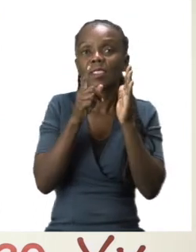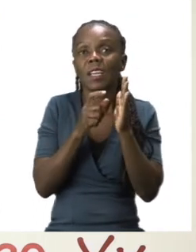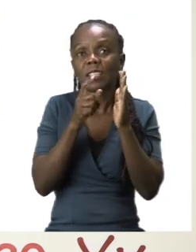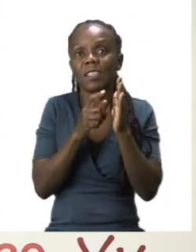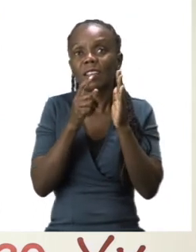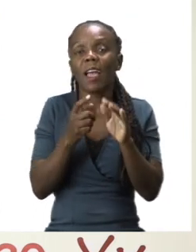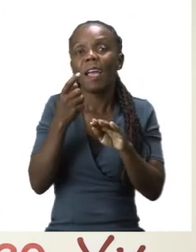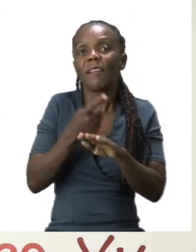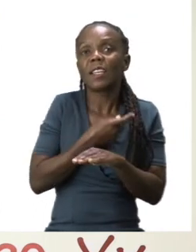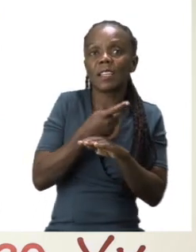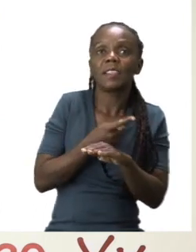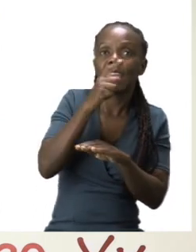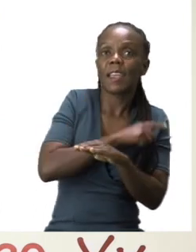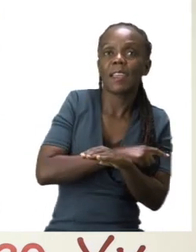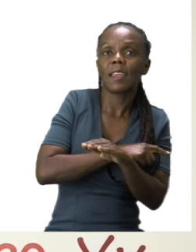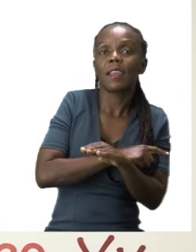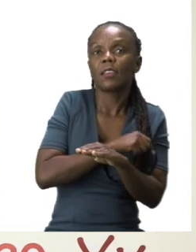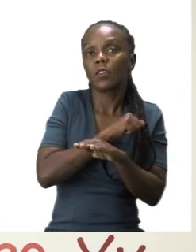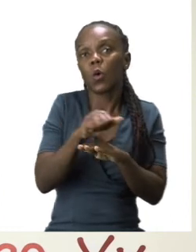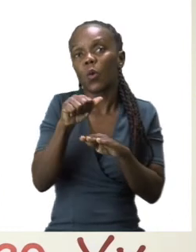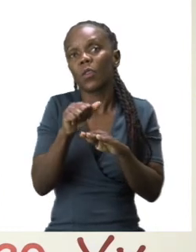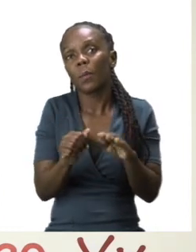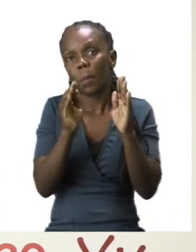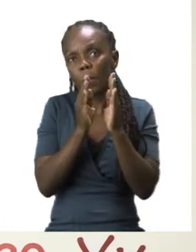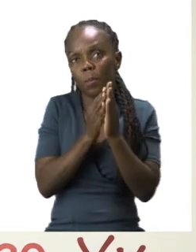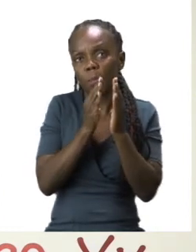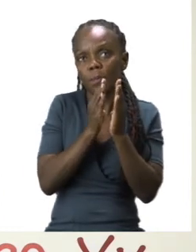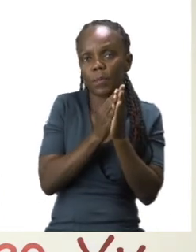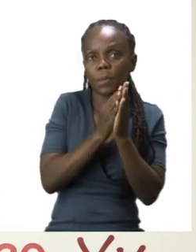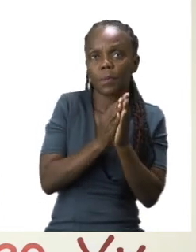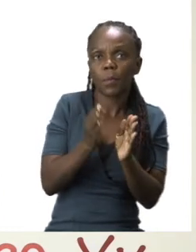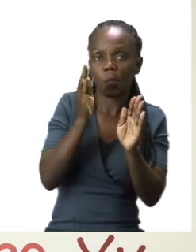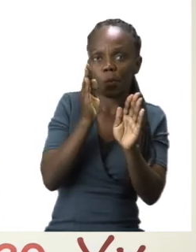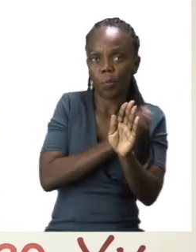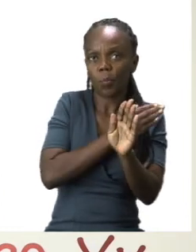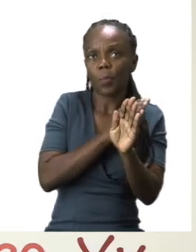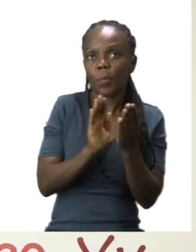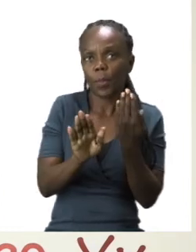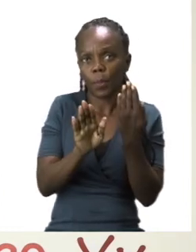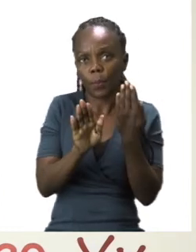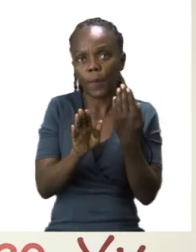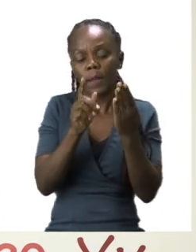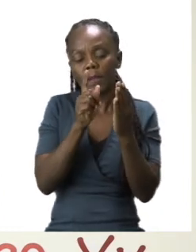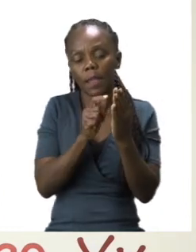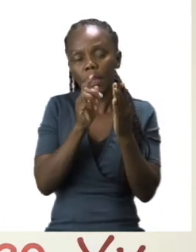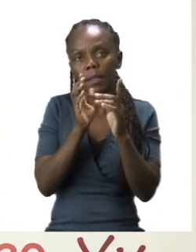Sanitize every day so the germs can stay away.